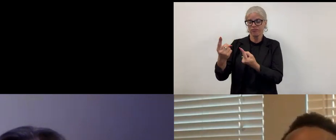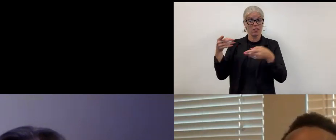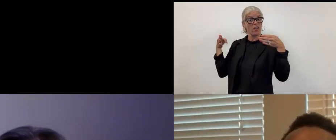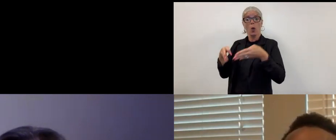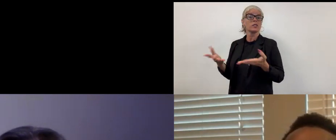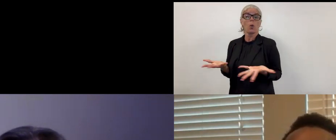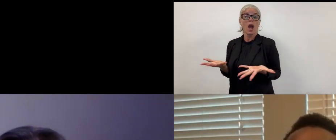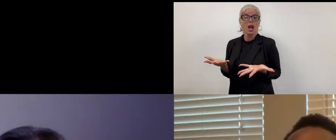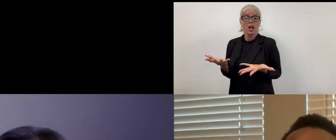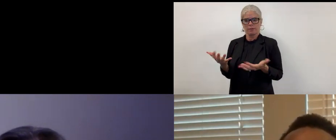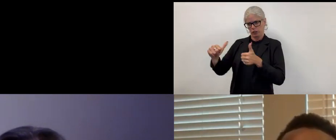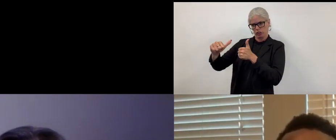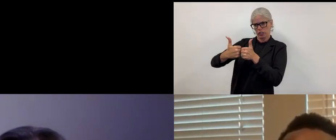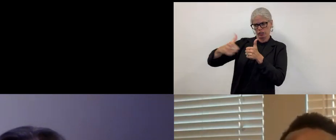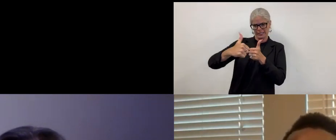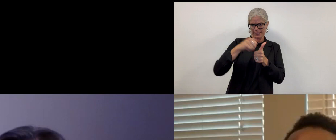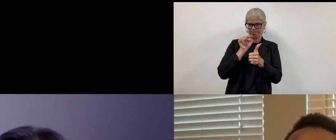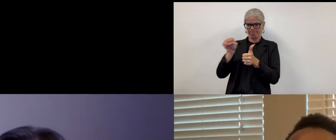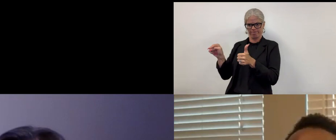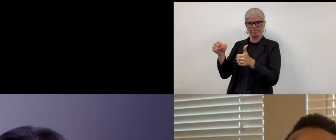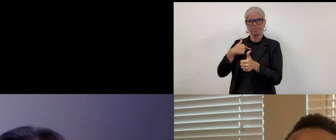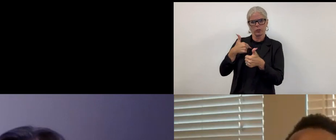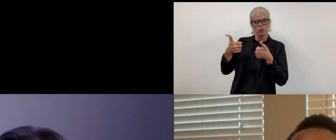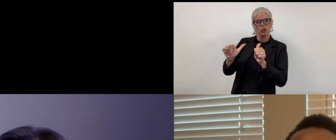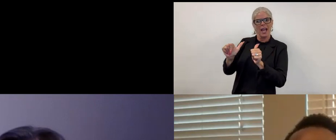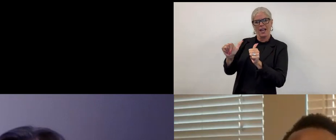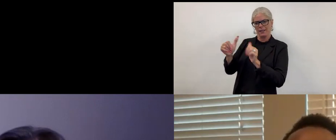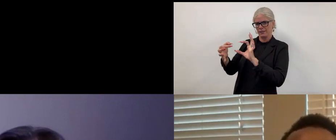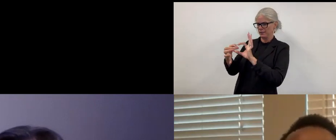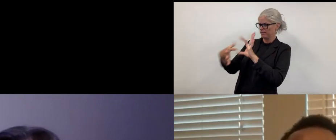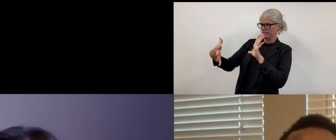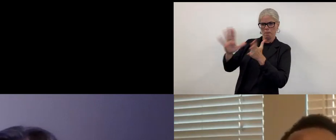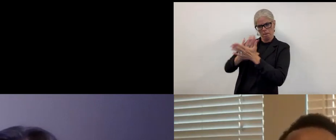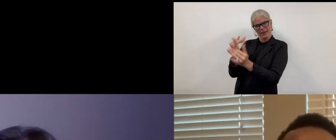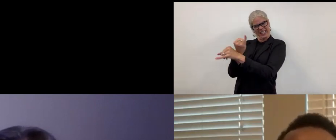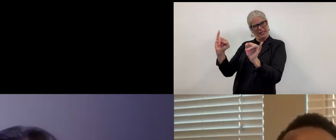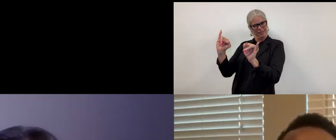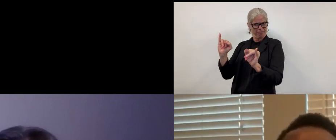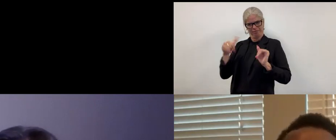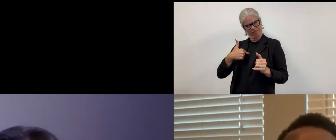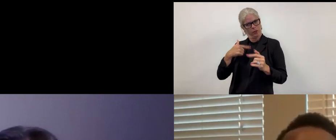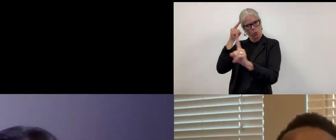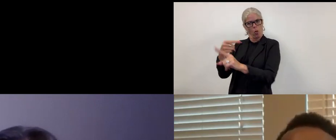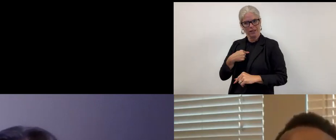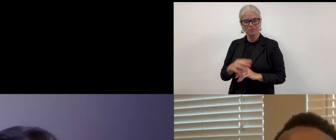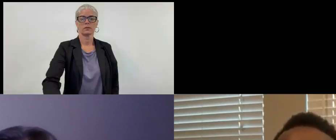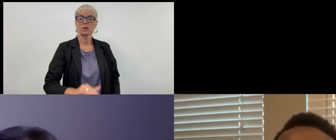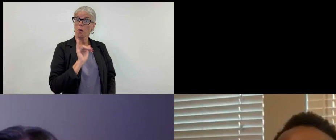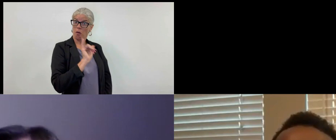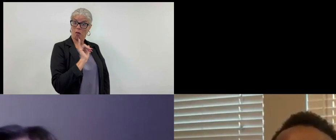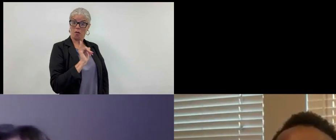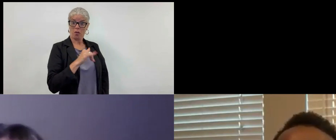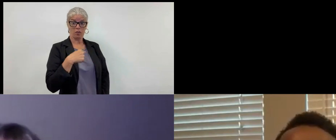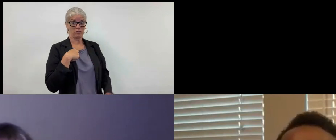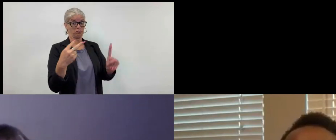focused on approaching any challenge in a way that is as independent as possible. So yeah, that's a little bit about me.